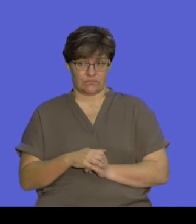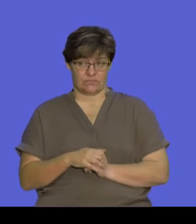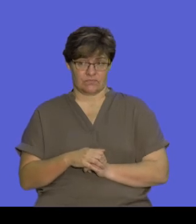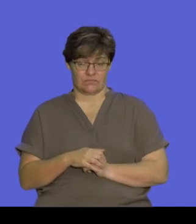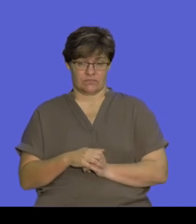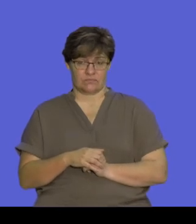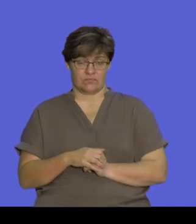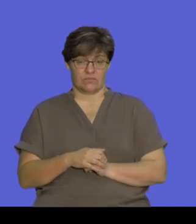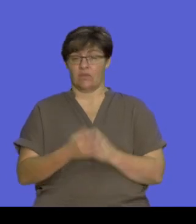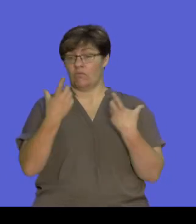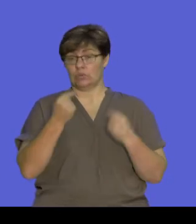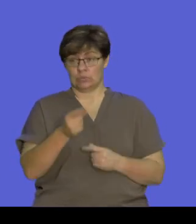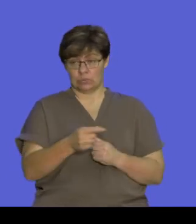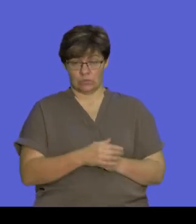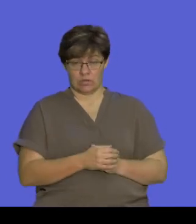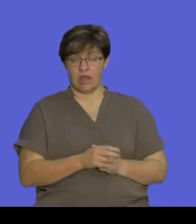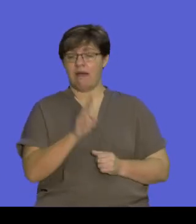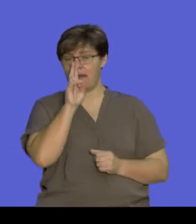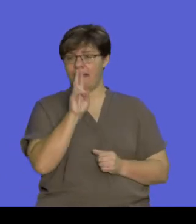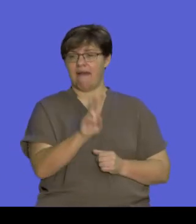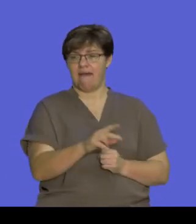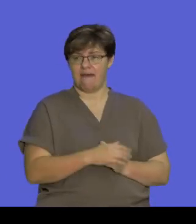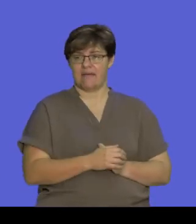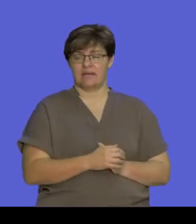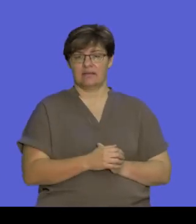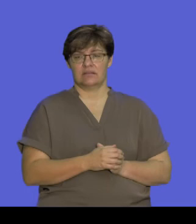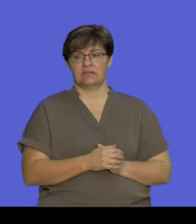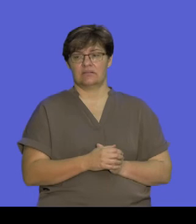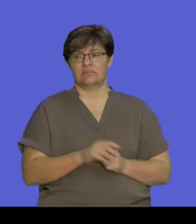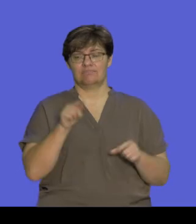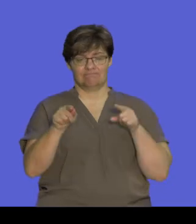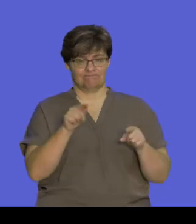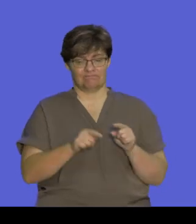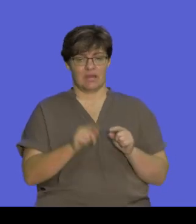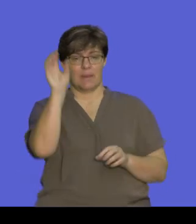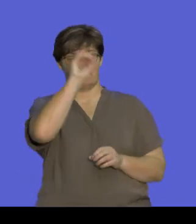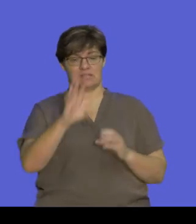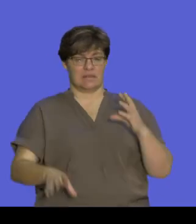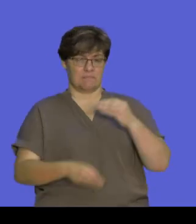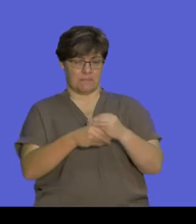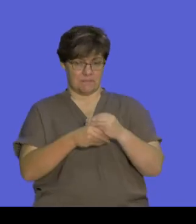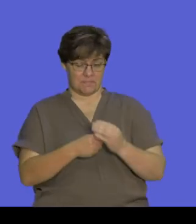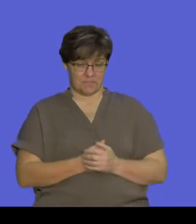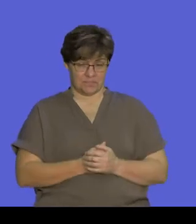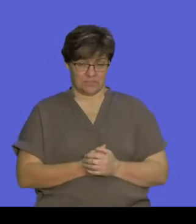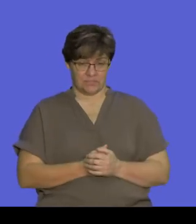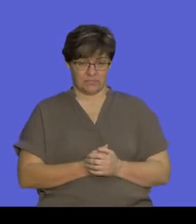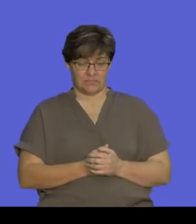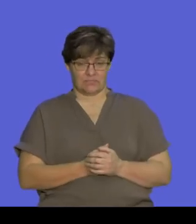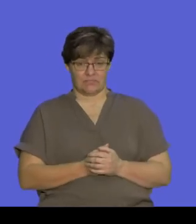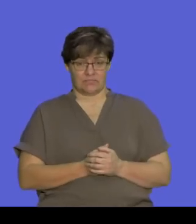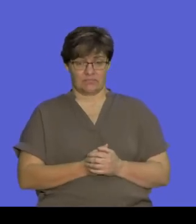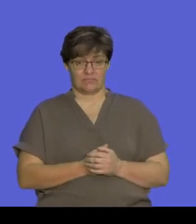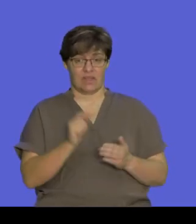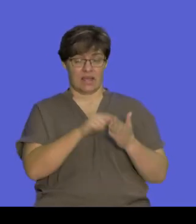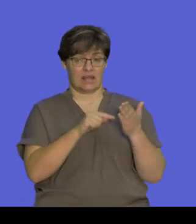do that, you'll see that it's going to come to these two percentages added together. And so on the calculator, I'm